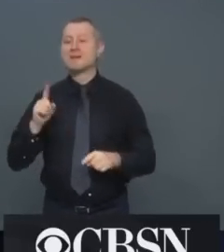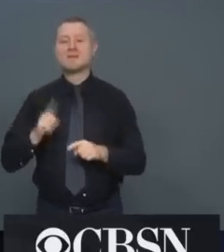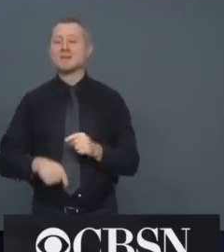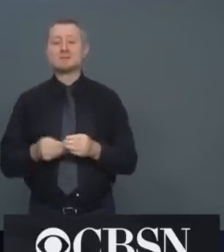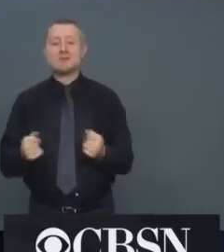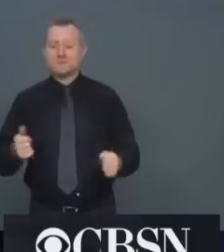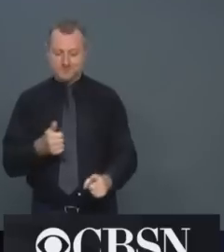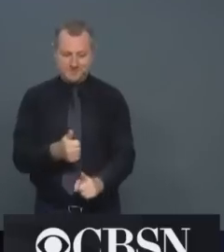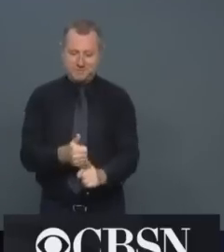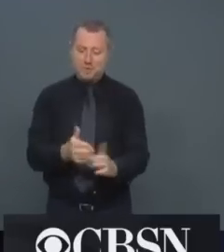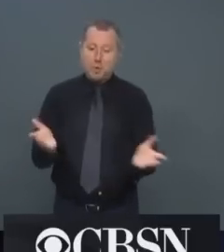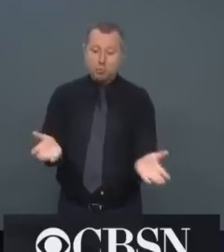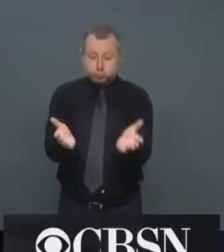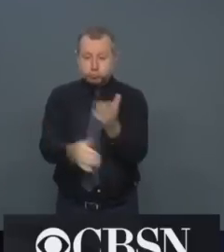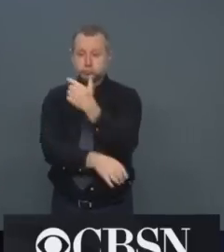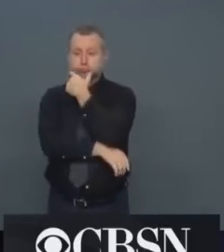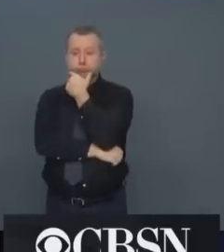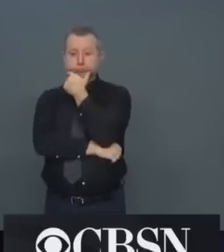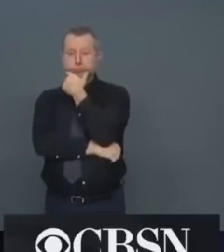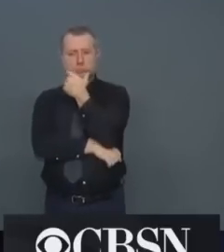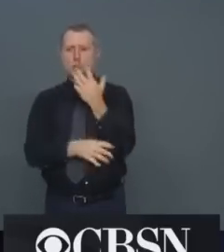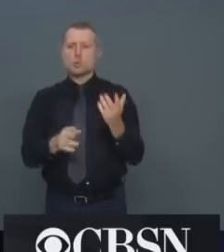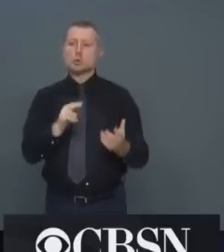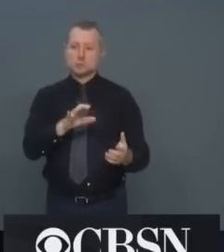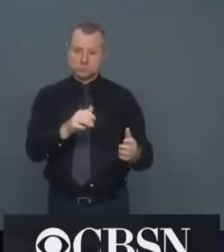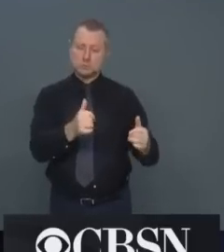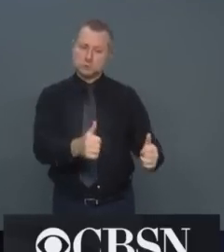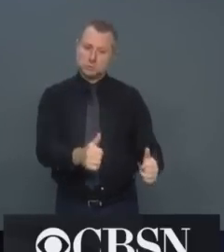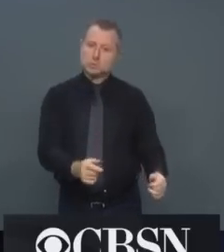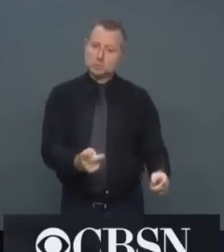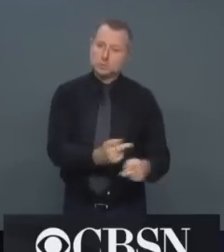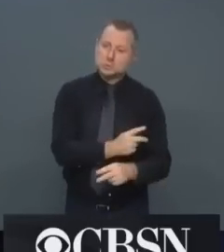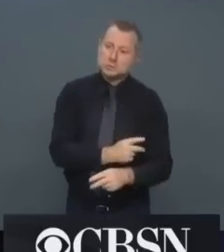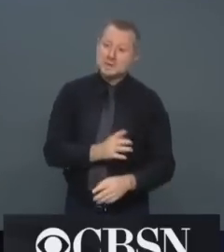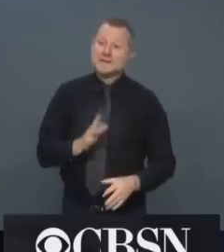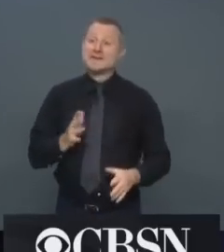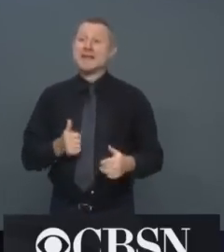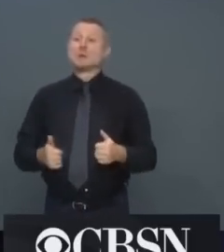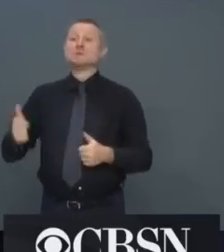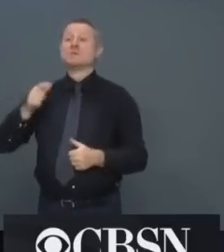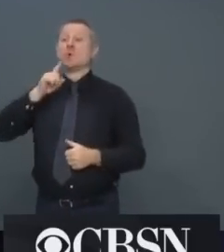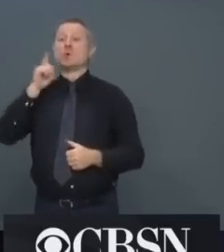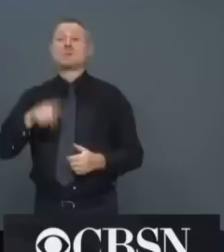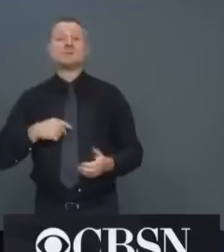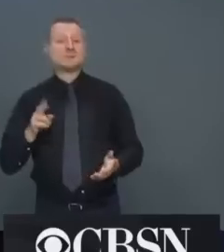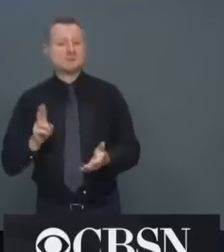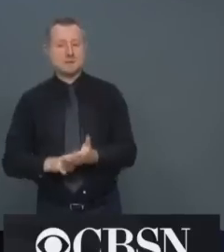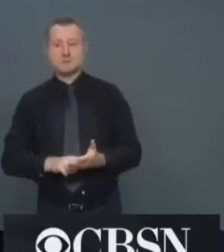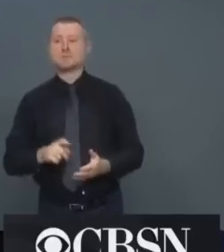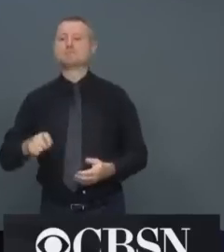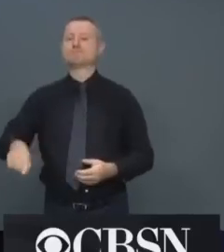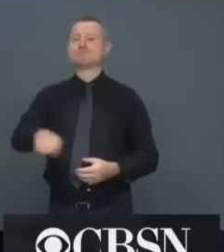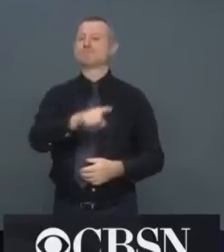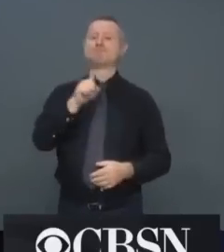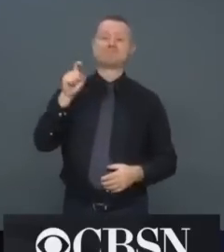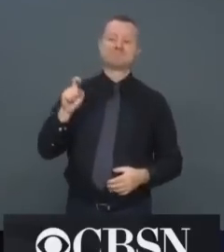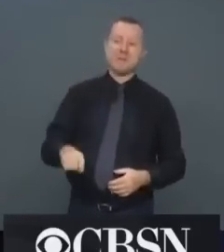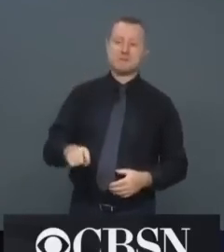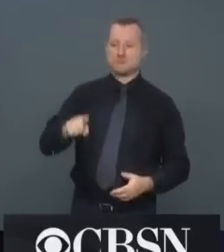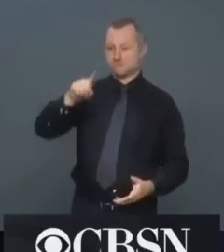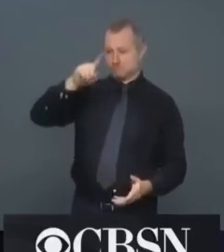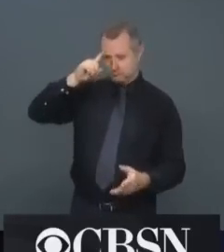worse in New York City. So the executive order says you have to come up with a reimagined police department, which